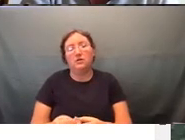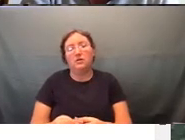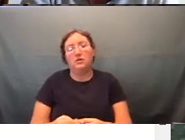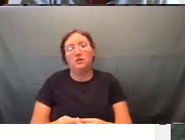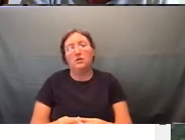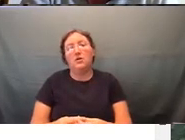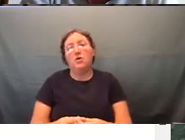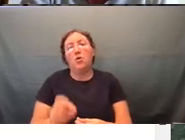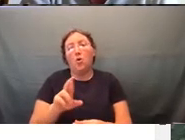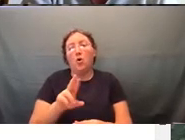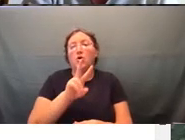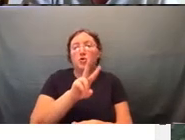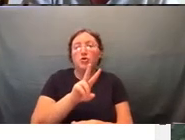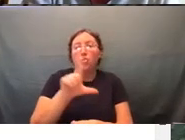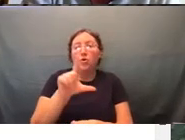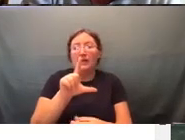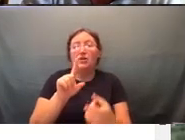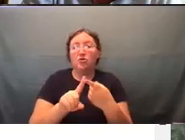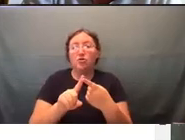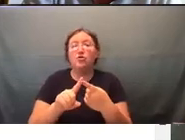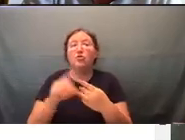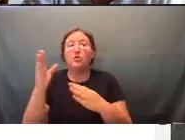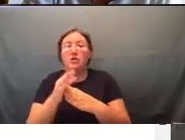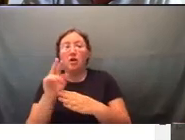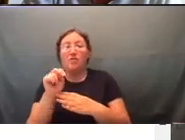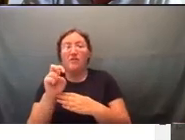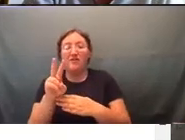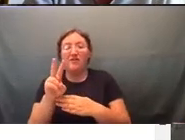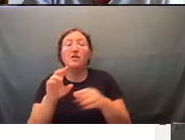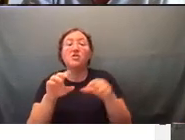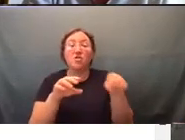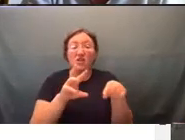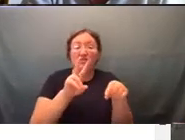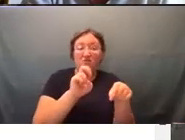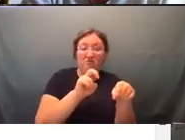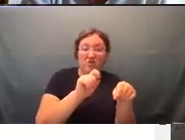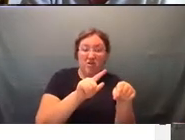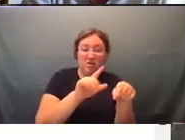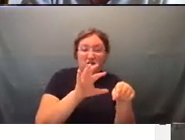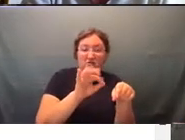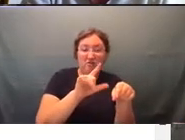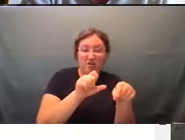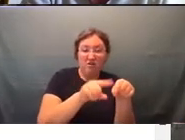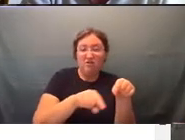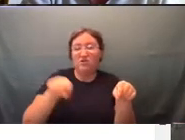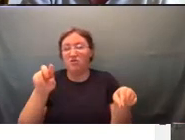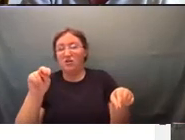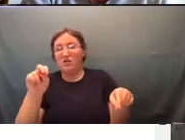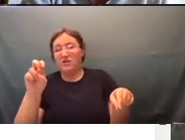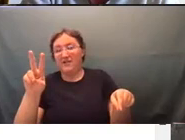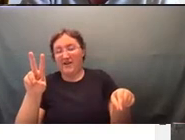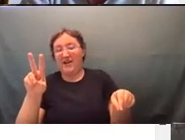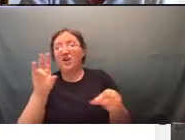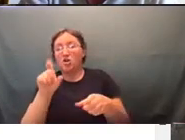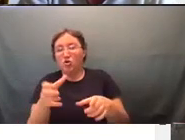2 liters to the top of Nevada Falls, which this is Vernal Falls. We've got a little bit further to go before we reach